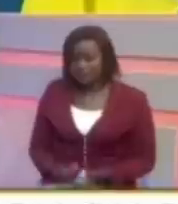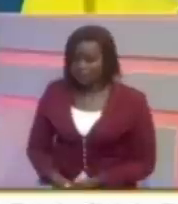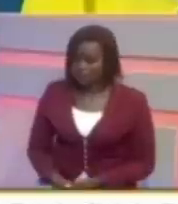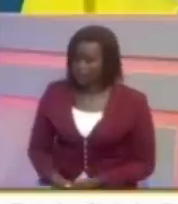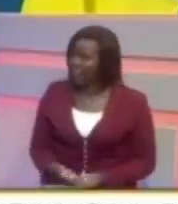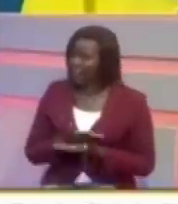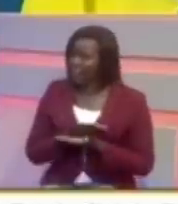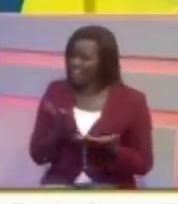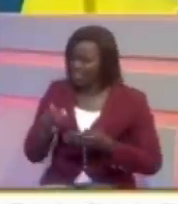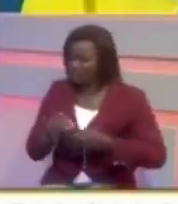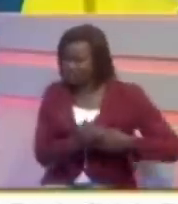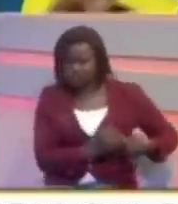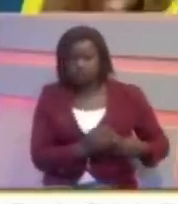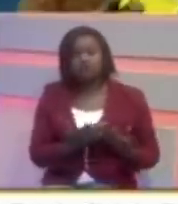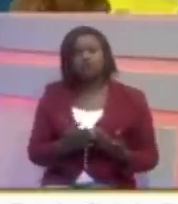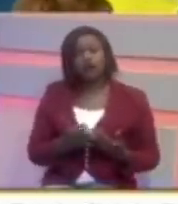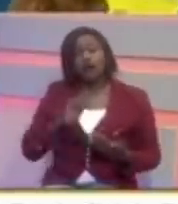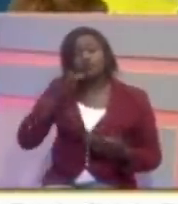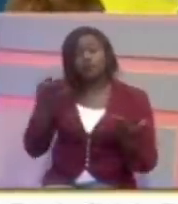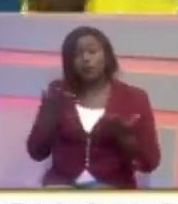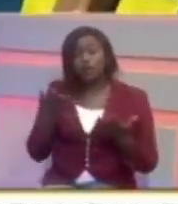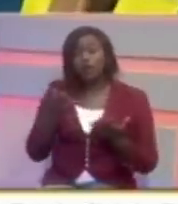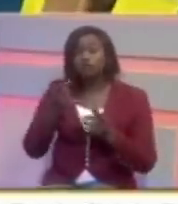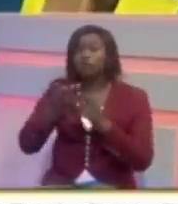Any holding, the answer is importing.